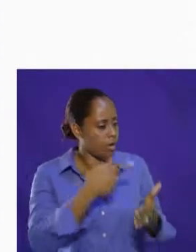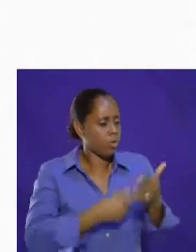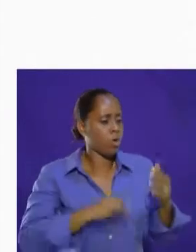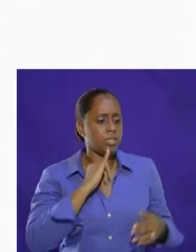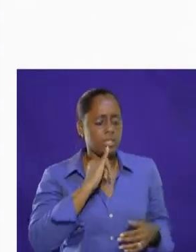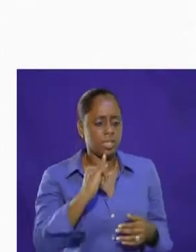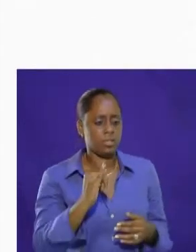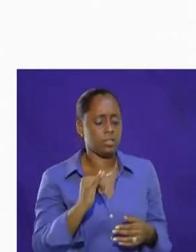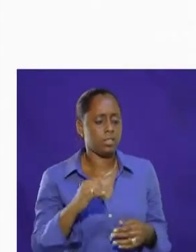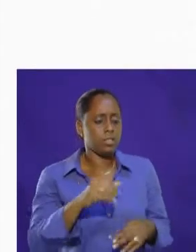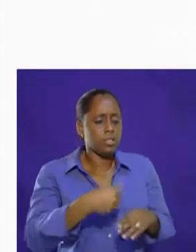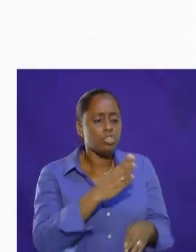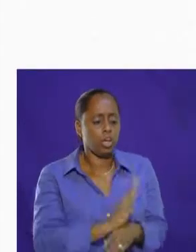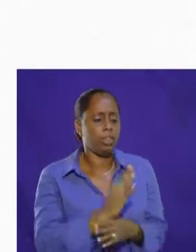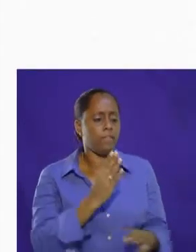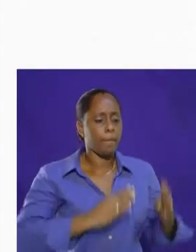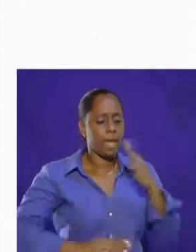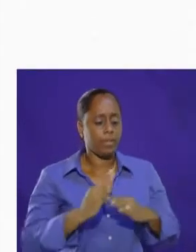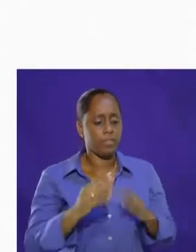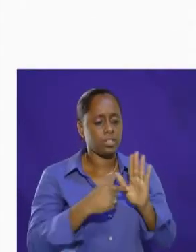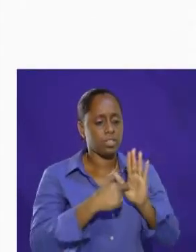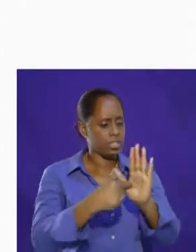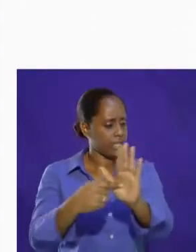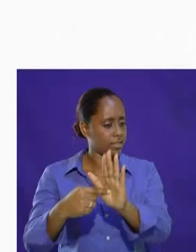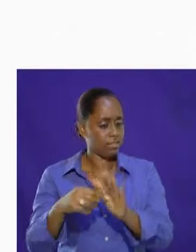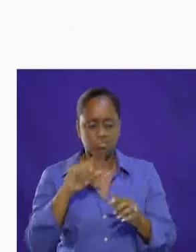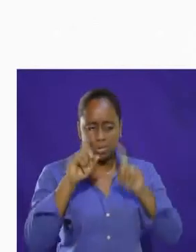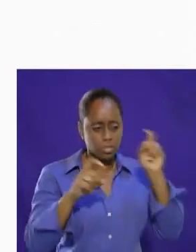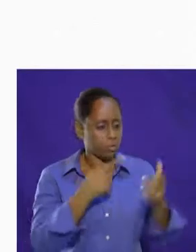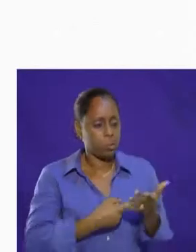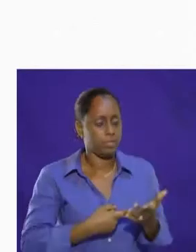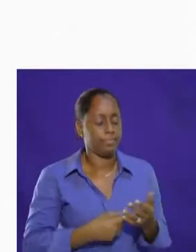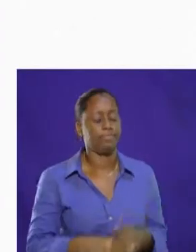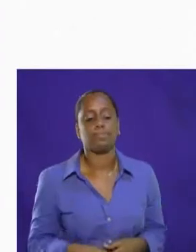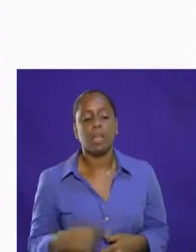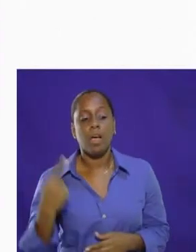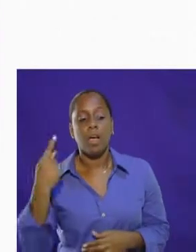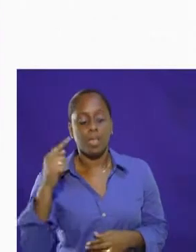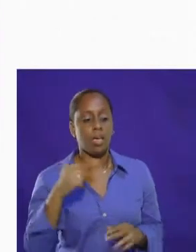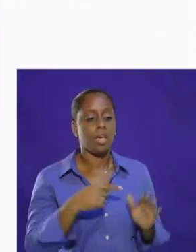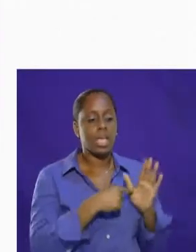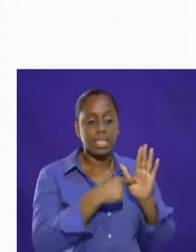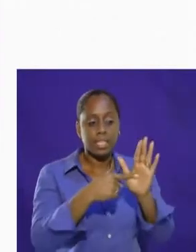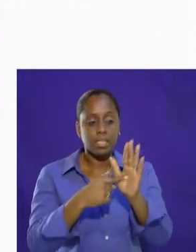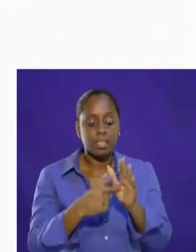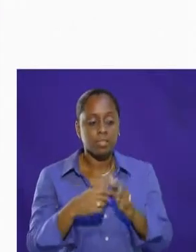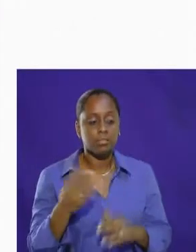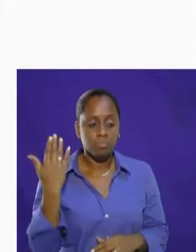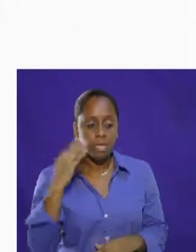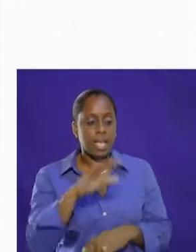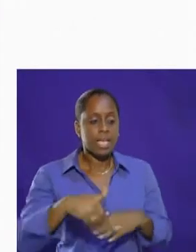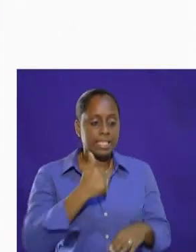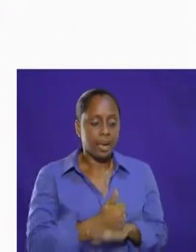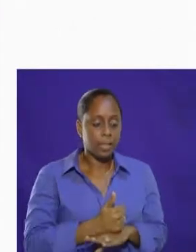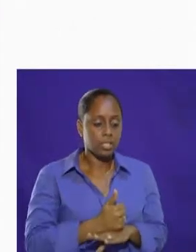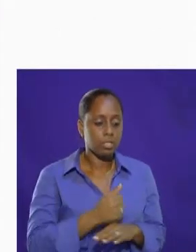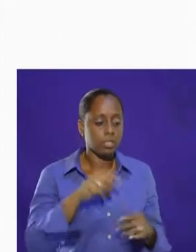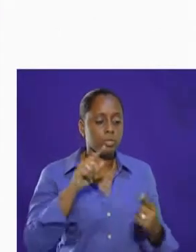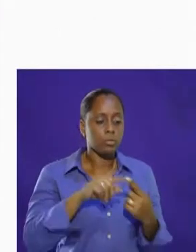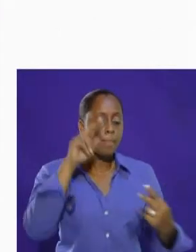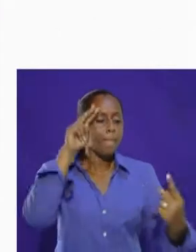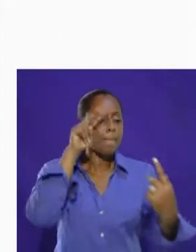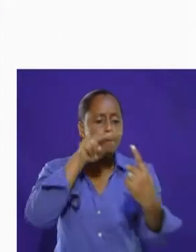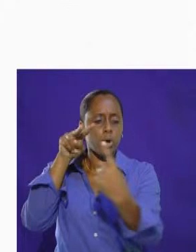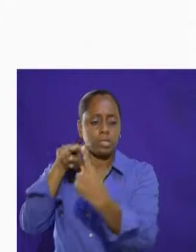What is the role of biodiversity indicators? The indicators were established to monitor the status